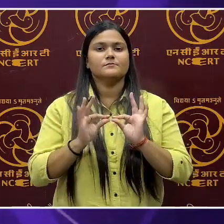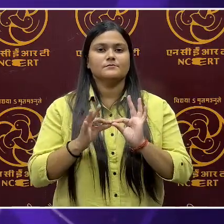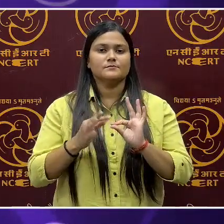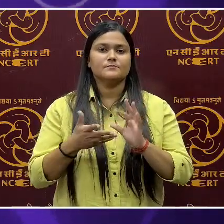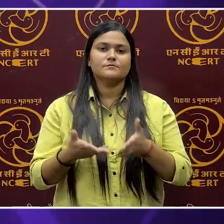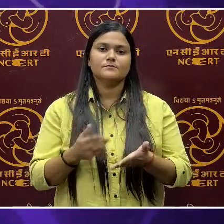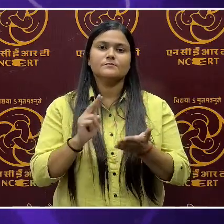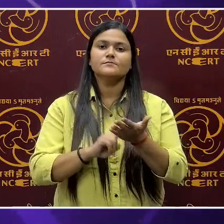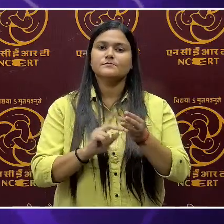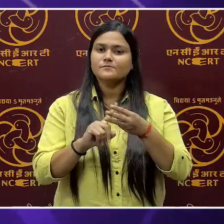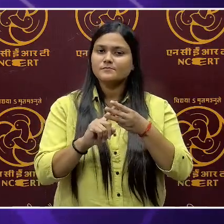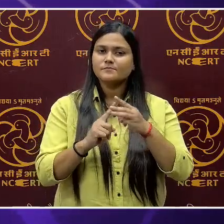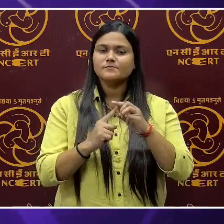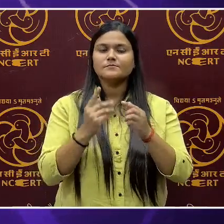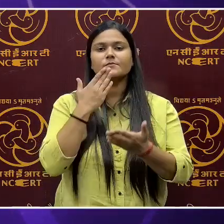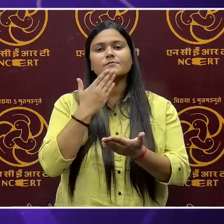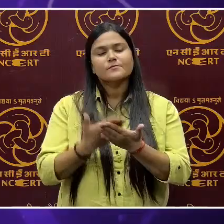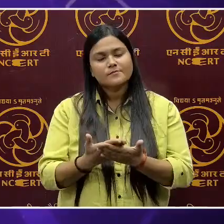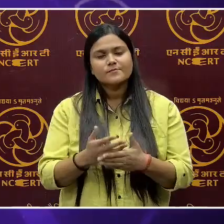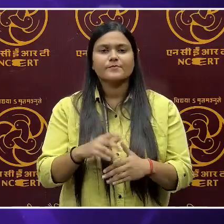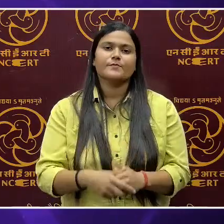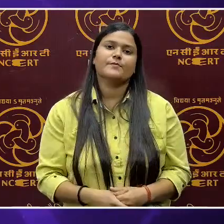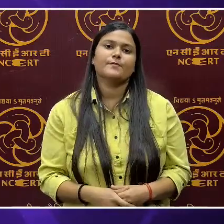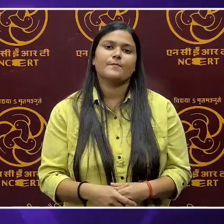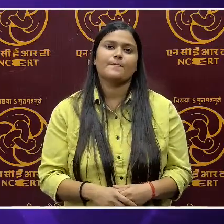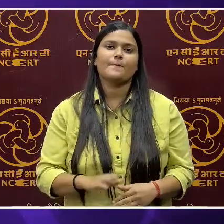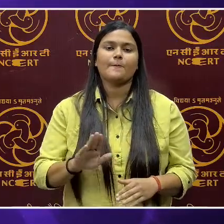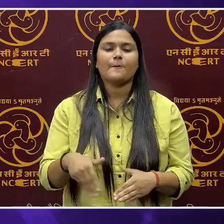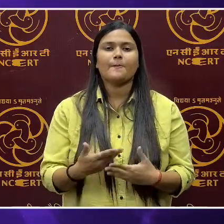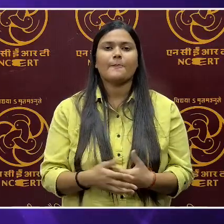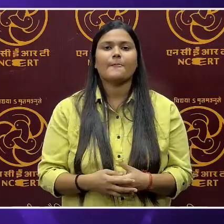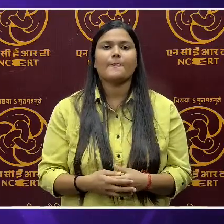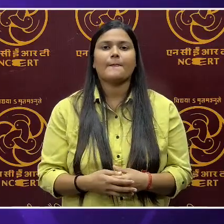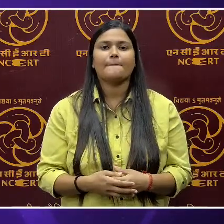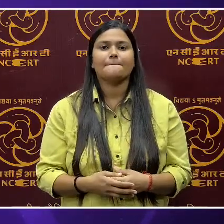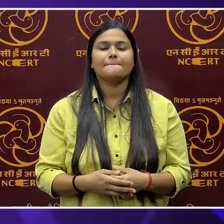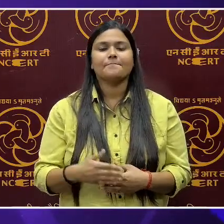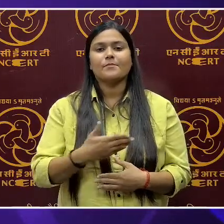so much, Neetu, for being with us. Let's wrap up and have a